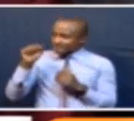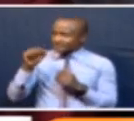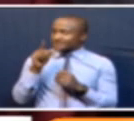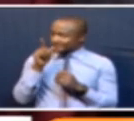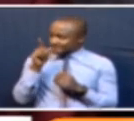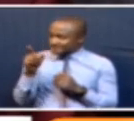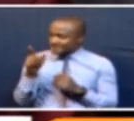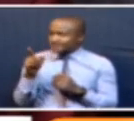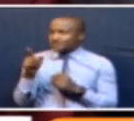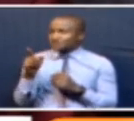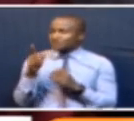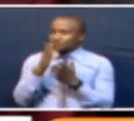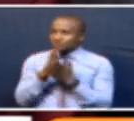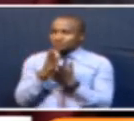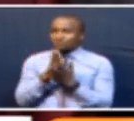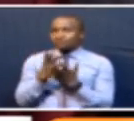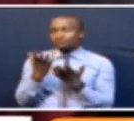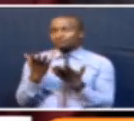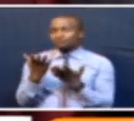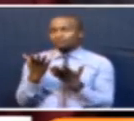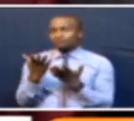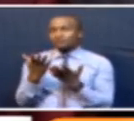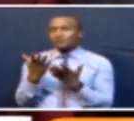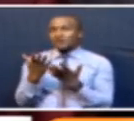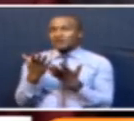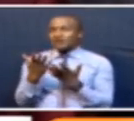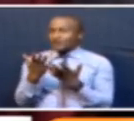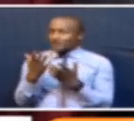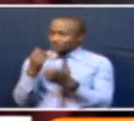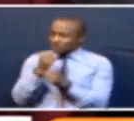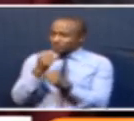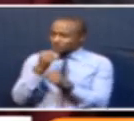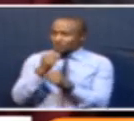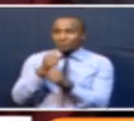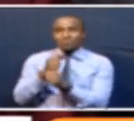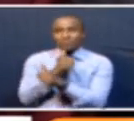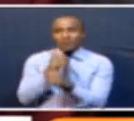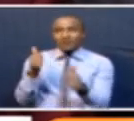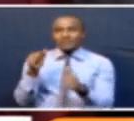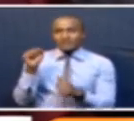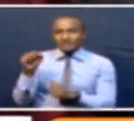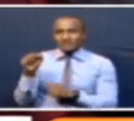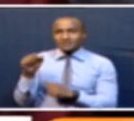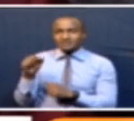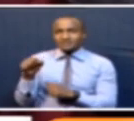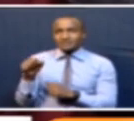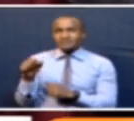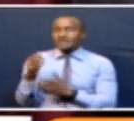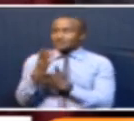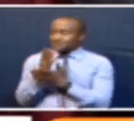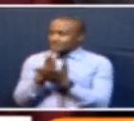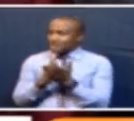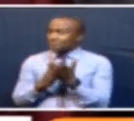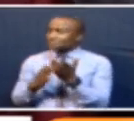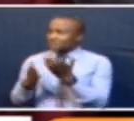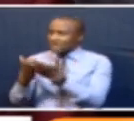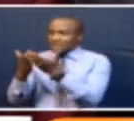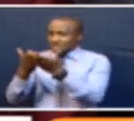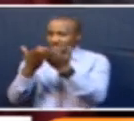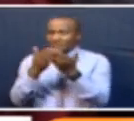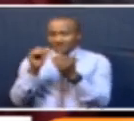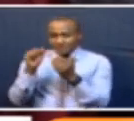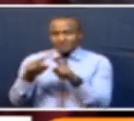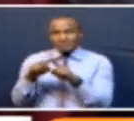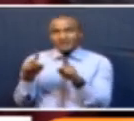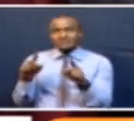has done some, he has offered a lot of employment, some corporate social responsibility. But at the same time, there has